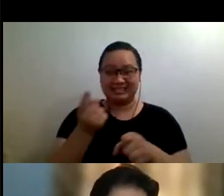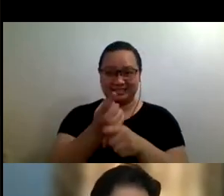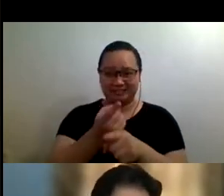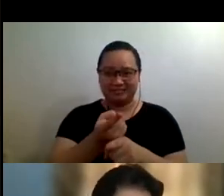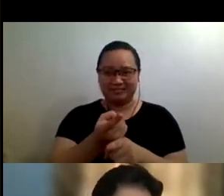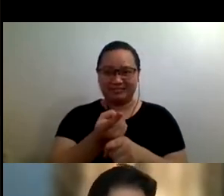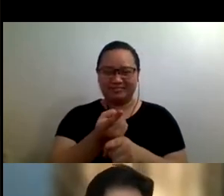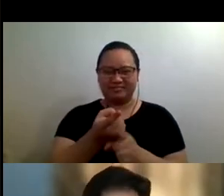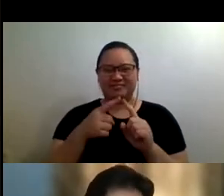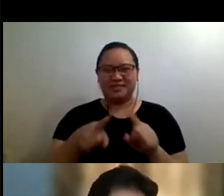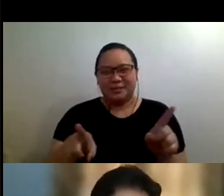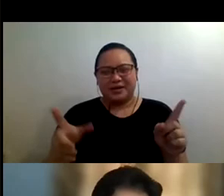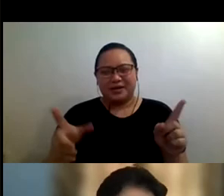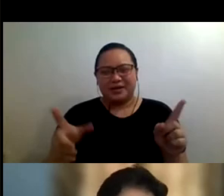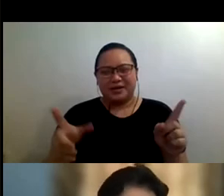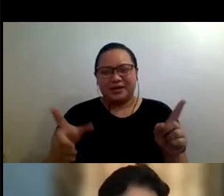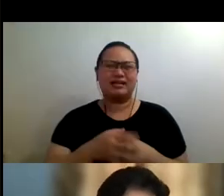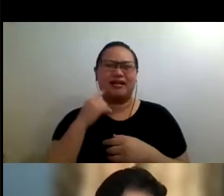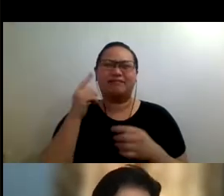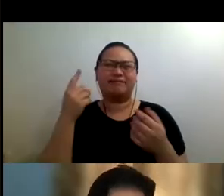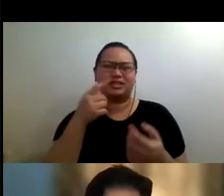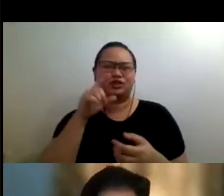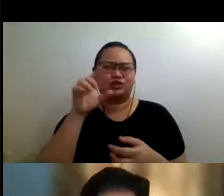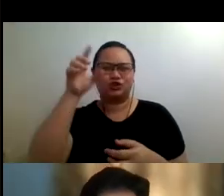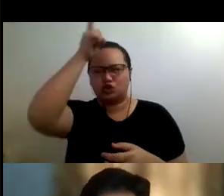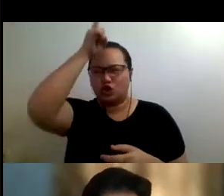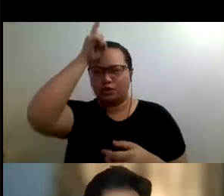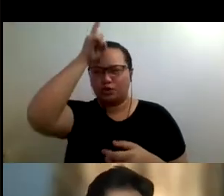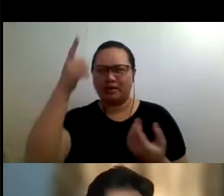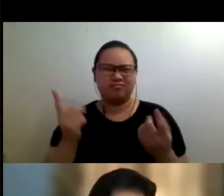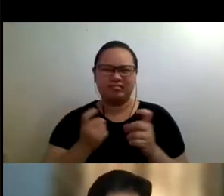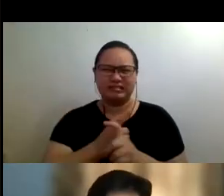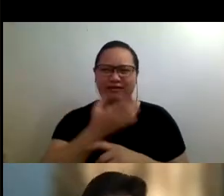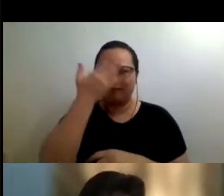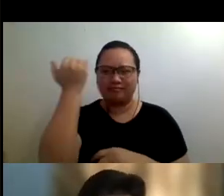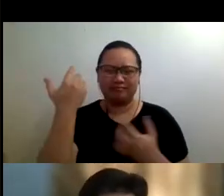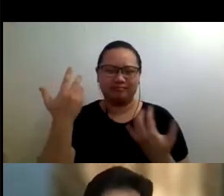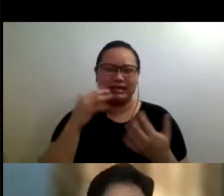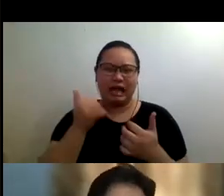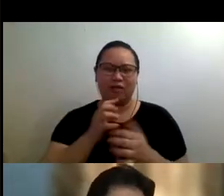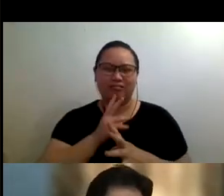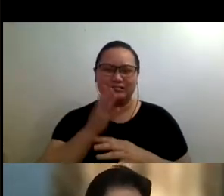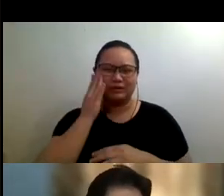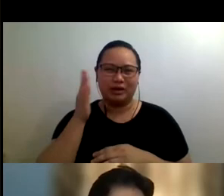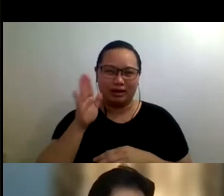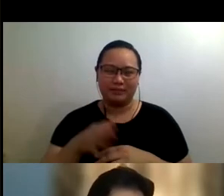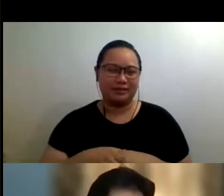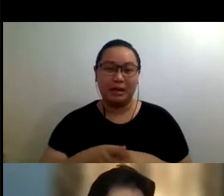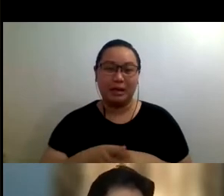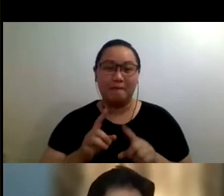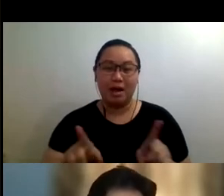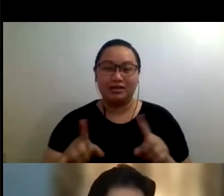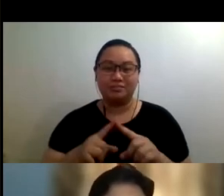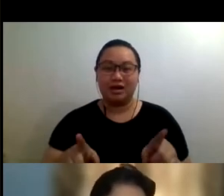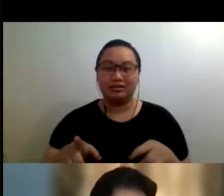cannot pronounce, but it's part of an Avenue Q playbill. But no, I don't think it's right. Judging people is